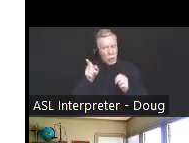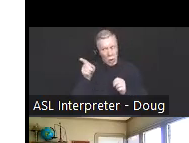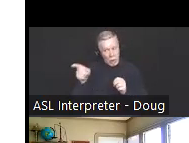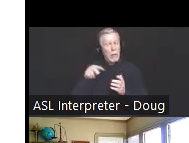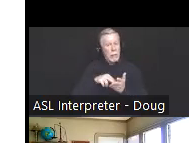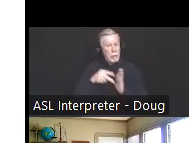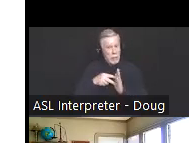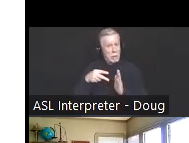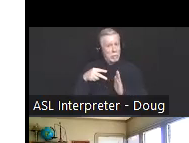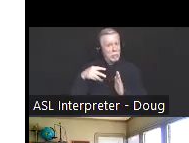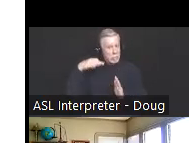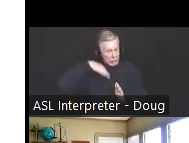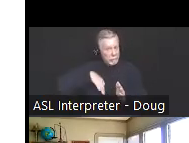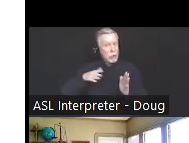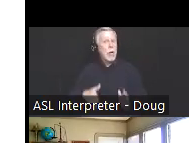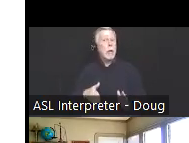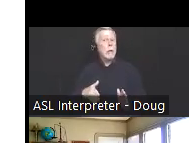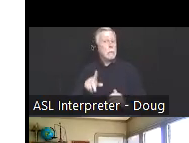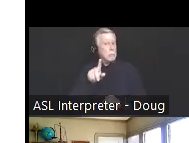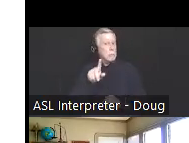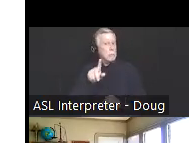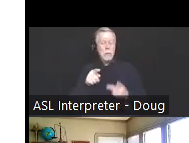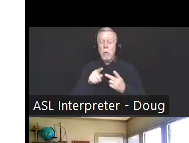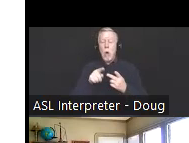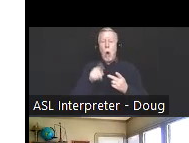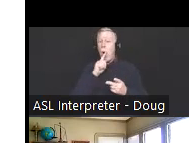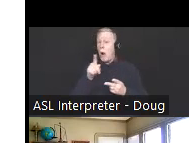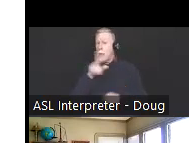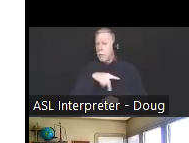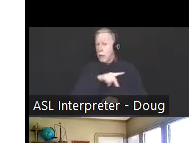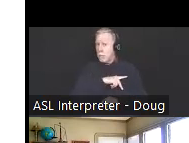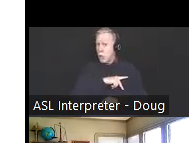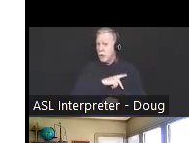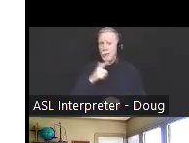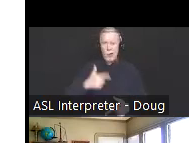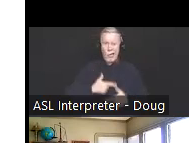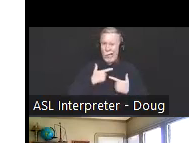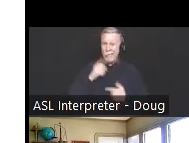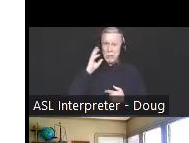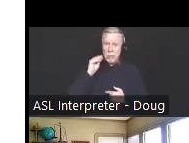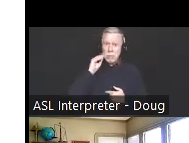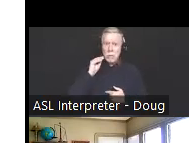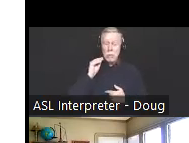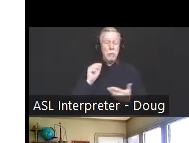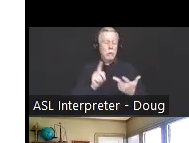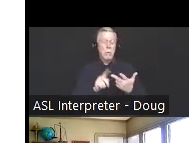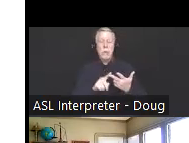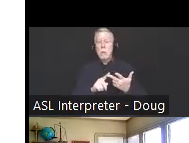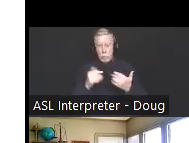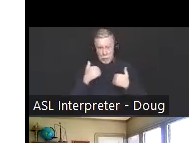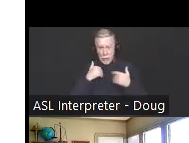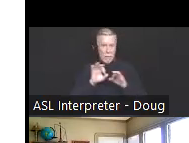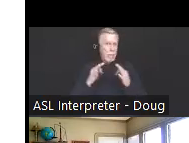beneficiaries in that inner circle? Are they in the personal lived experience with the issue? Do they have family